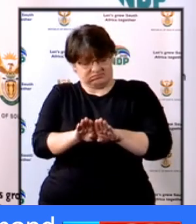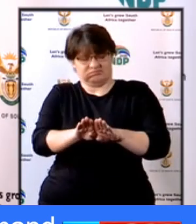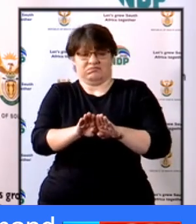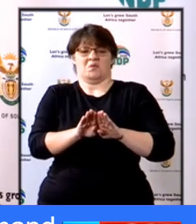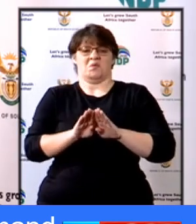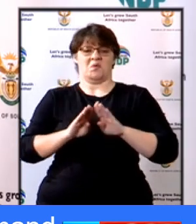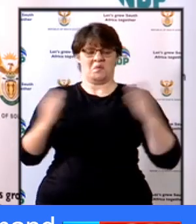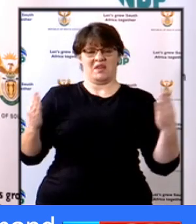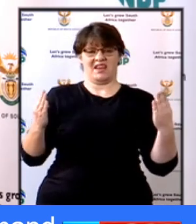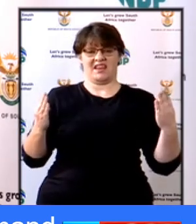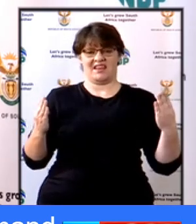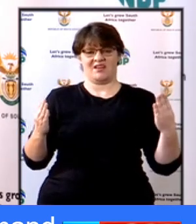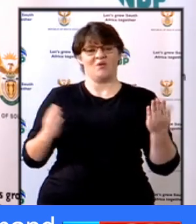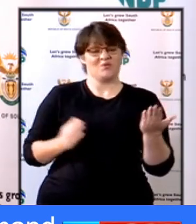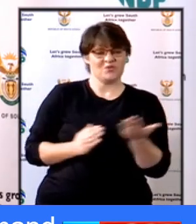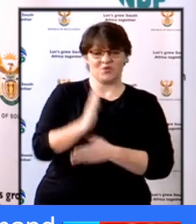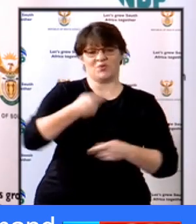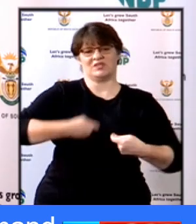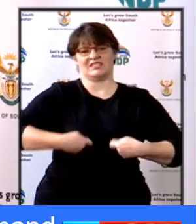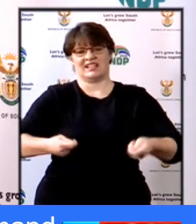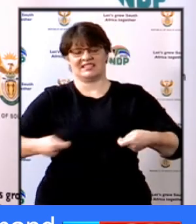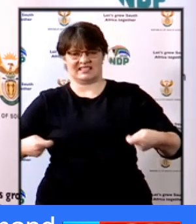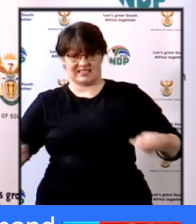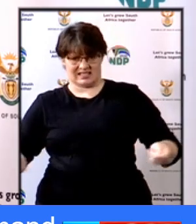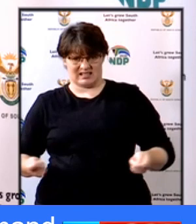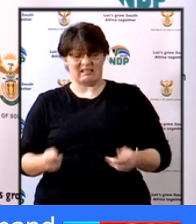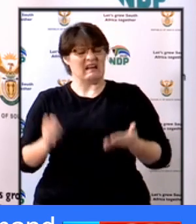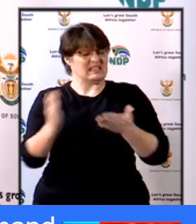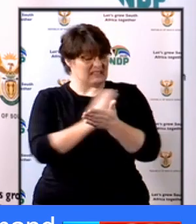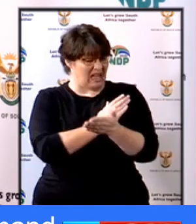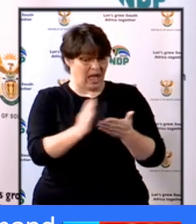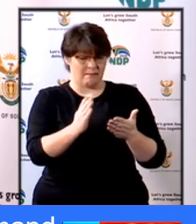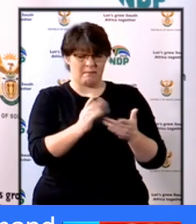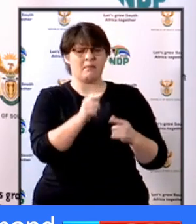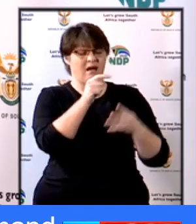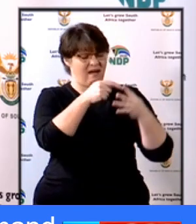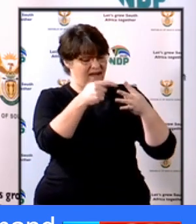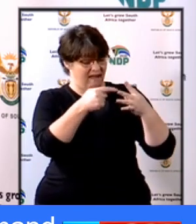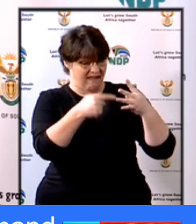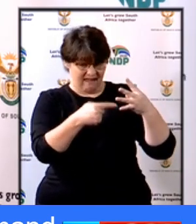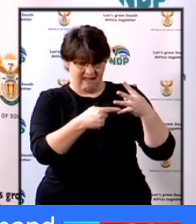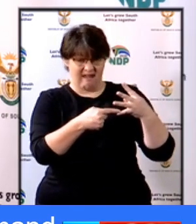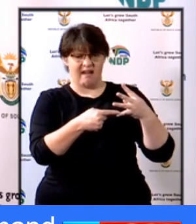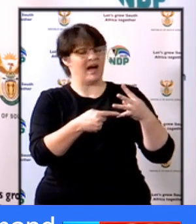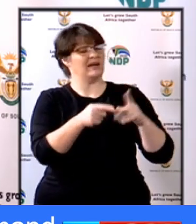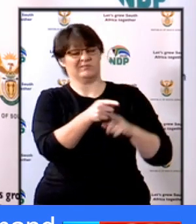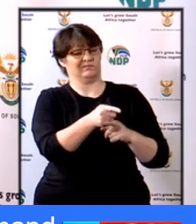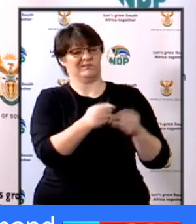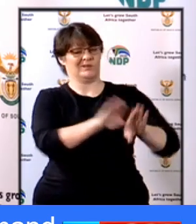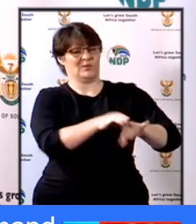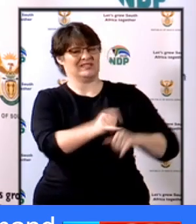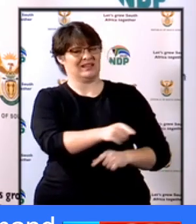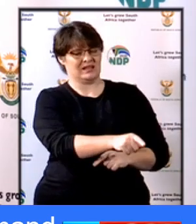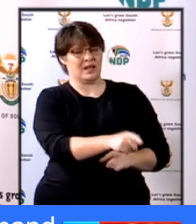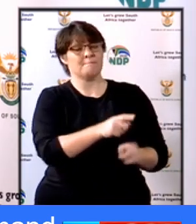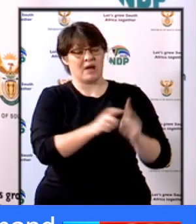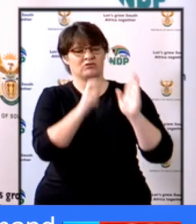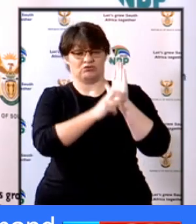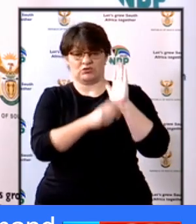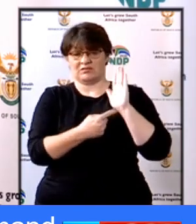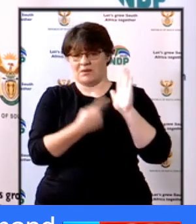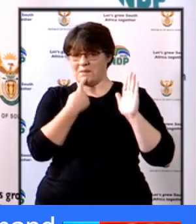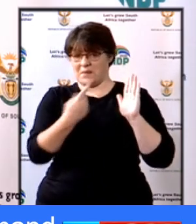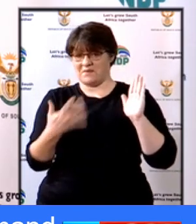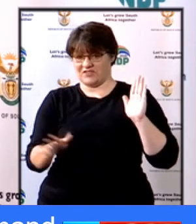now through retail. There are a few limited exceptions which will be set out in the regulations and that